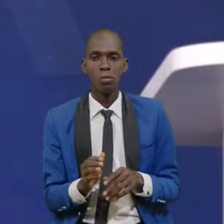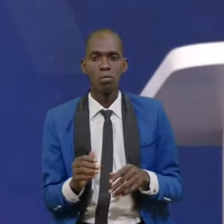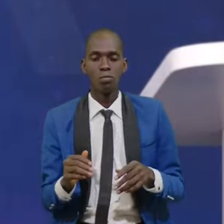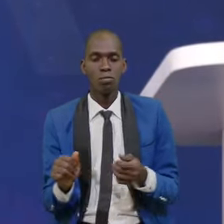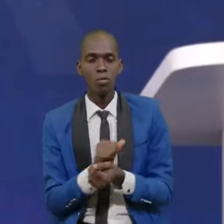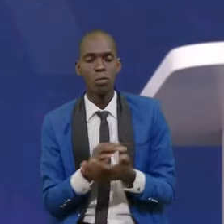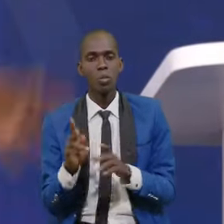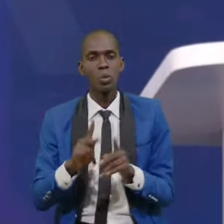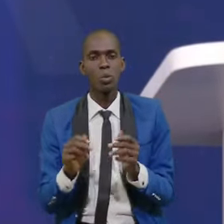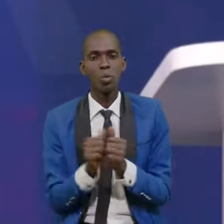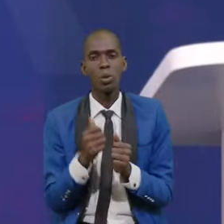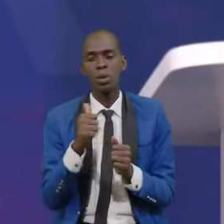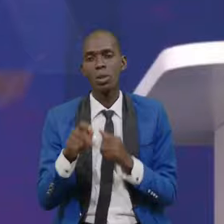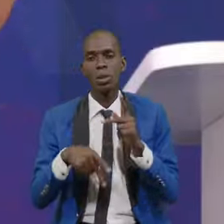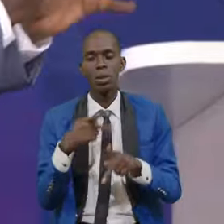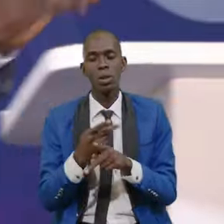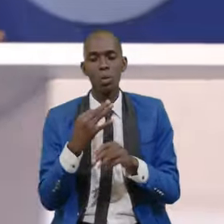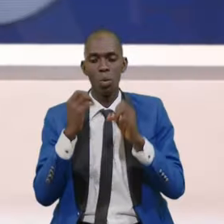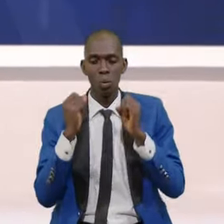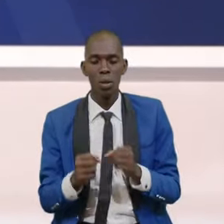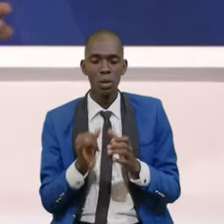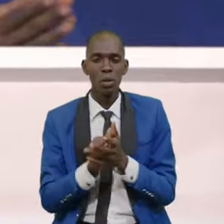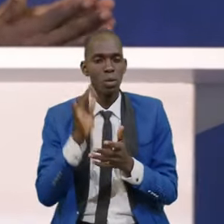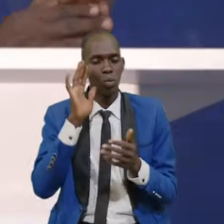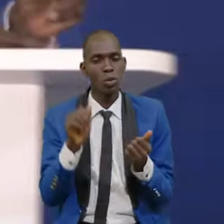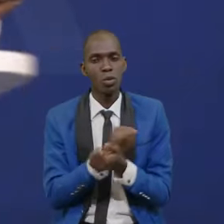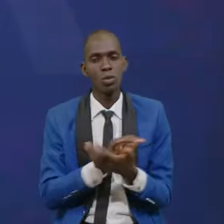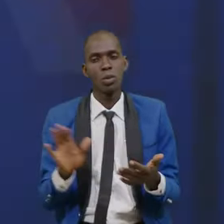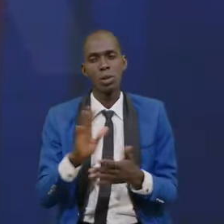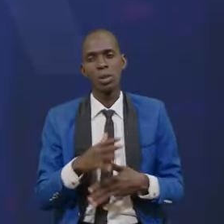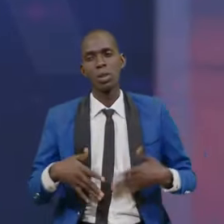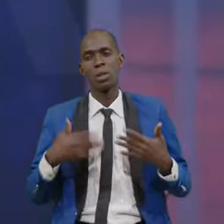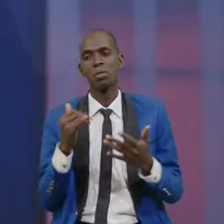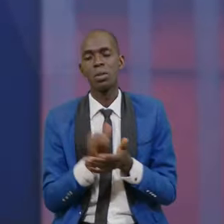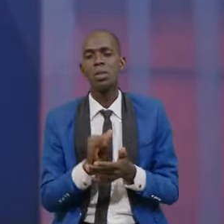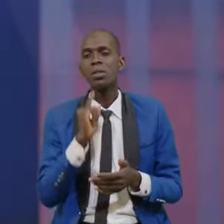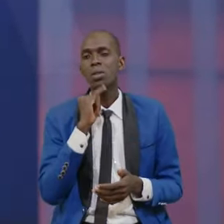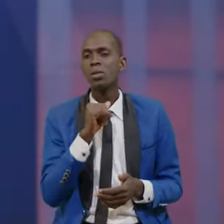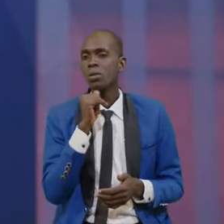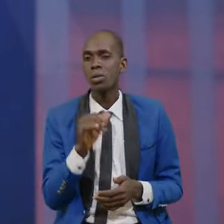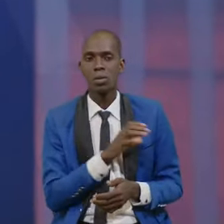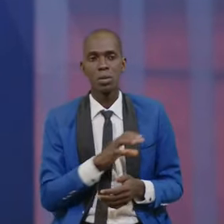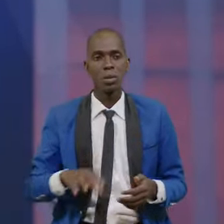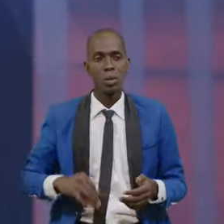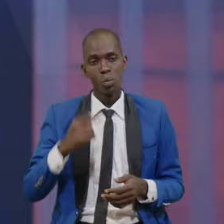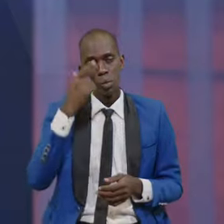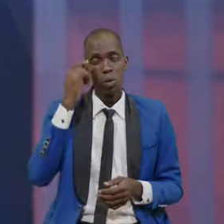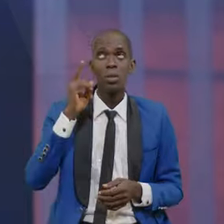will destroy their lives, that's not Christ. Look at Christ. Because he is